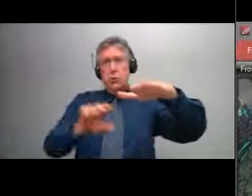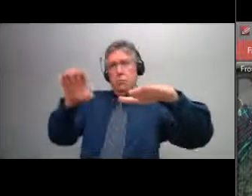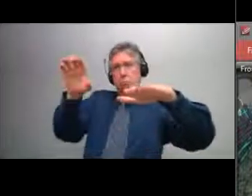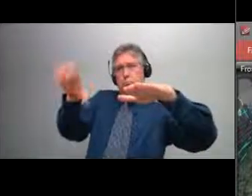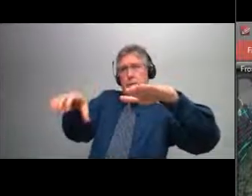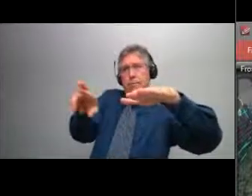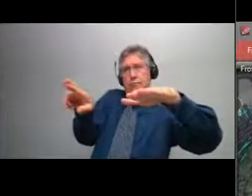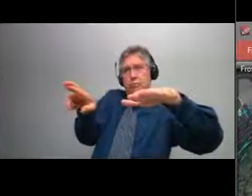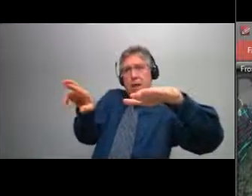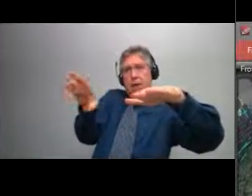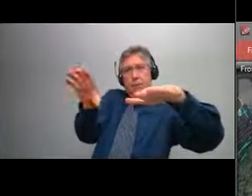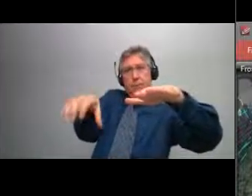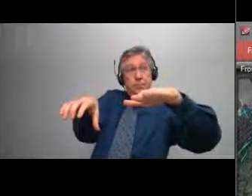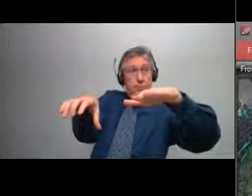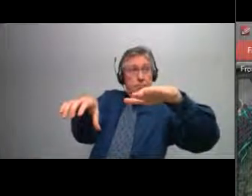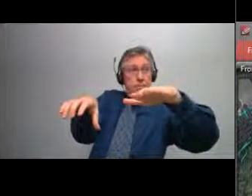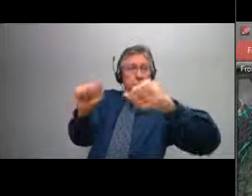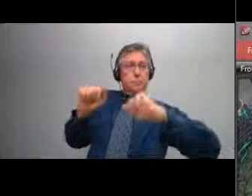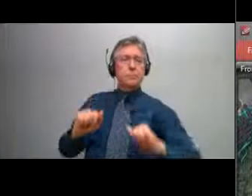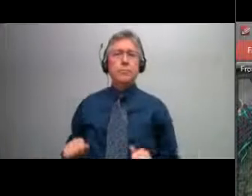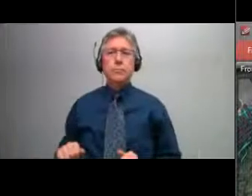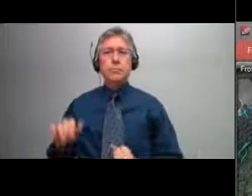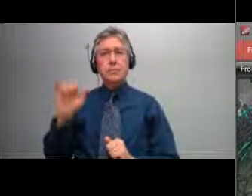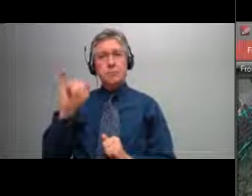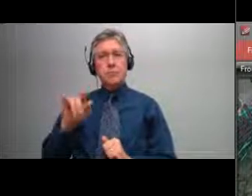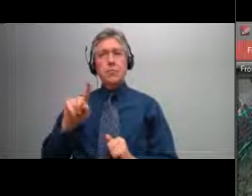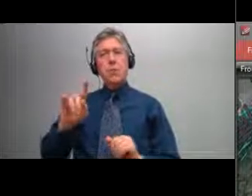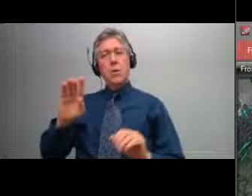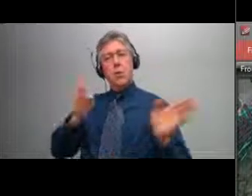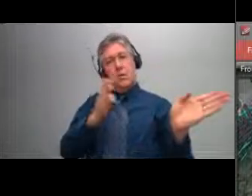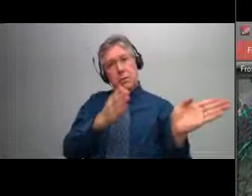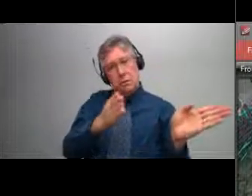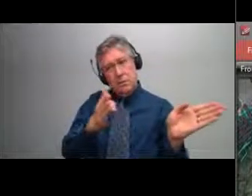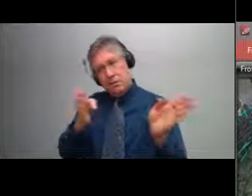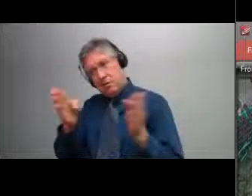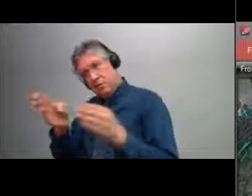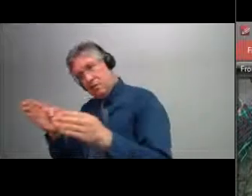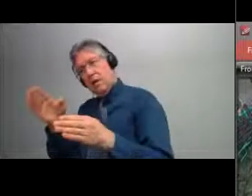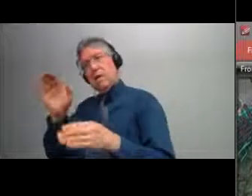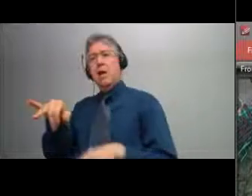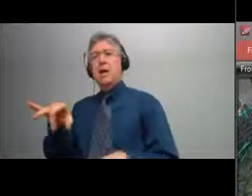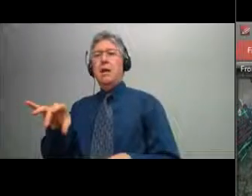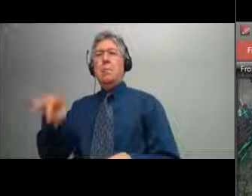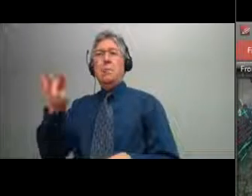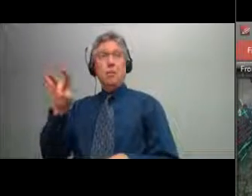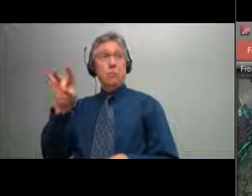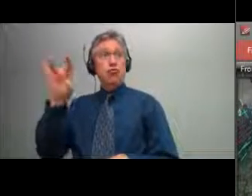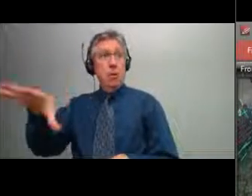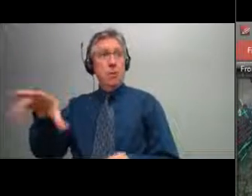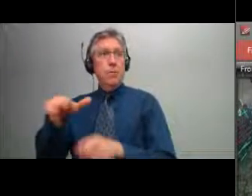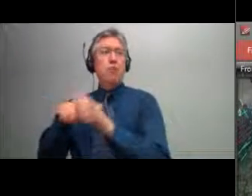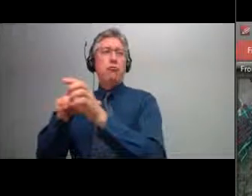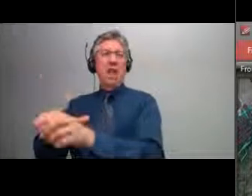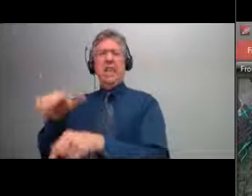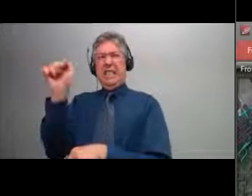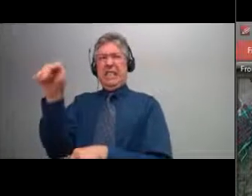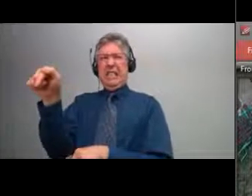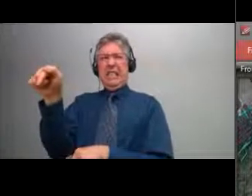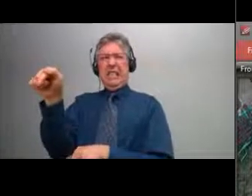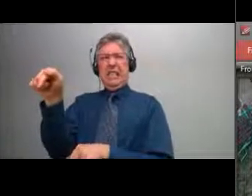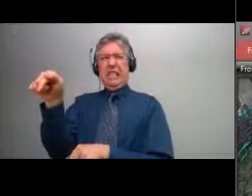we are trying to direct kiss and ride or pickup drop-off customers to use